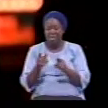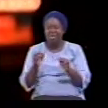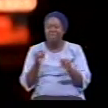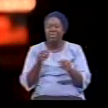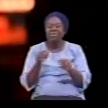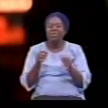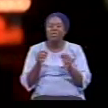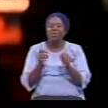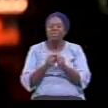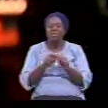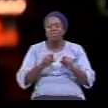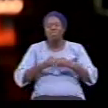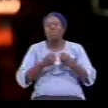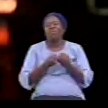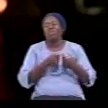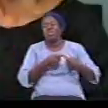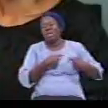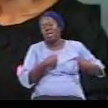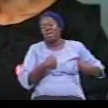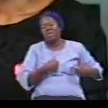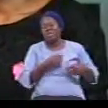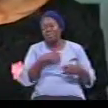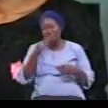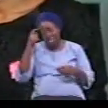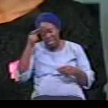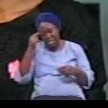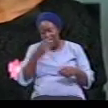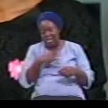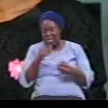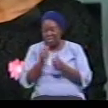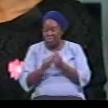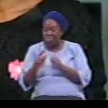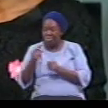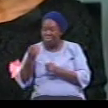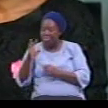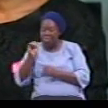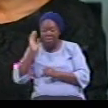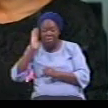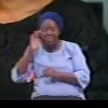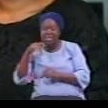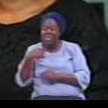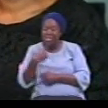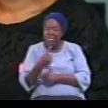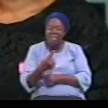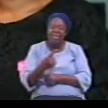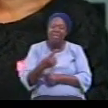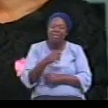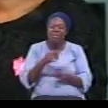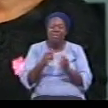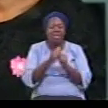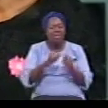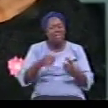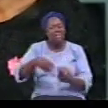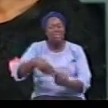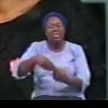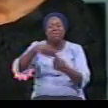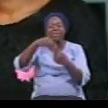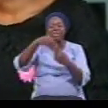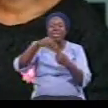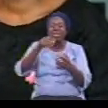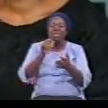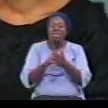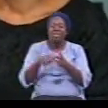afflicted him throughout the course of time. So many still reach out to him with